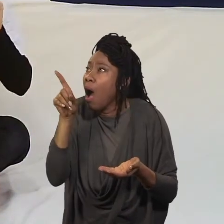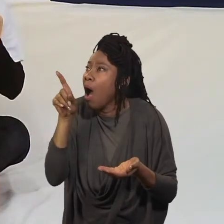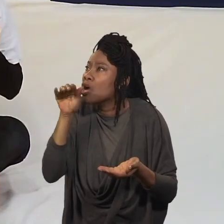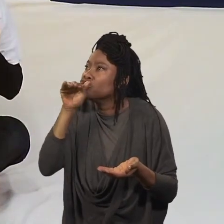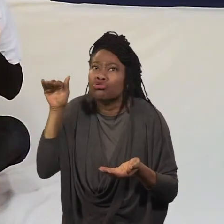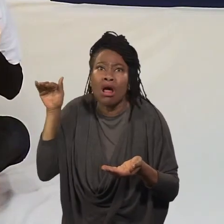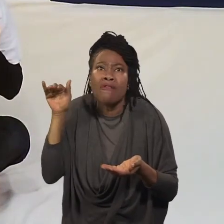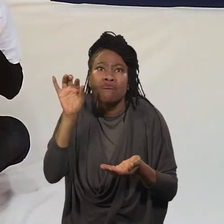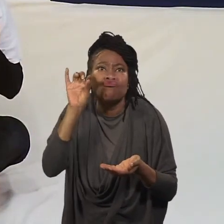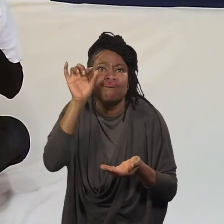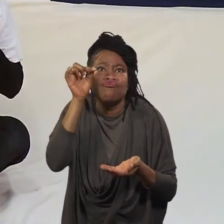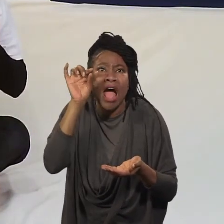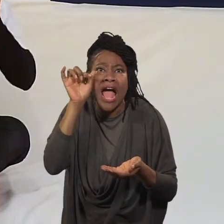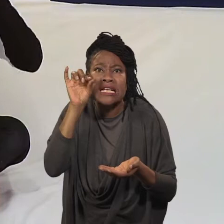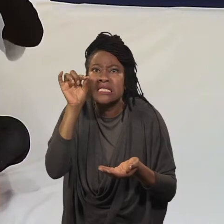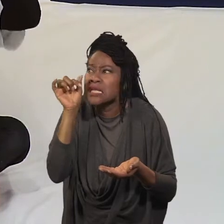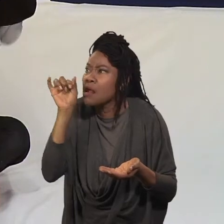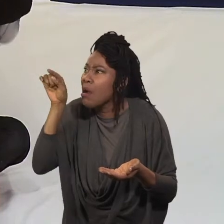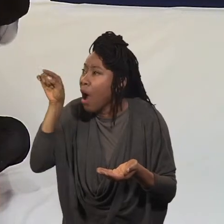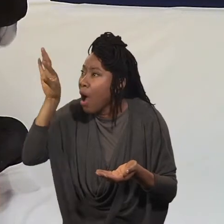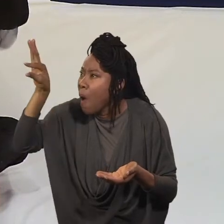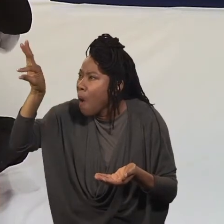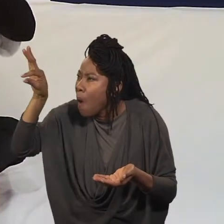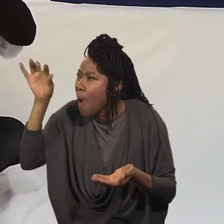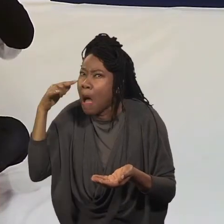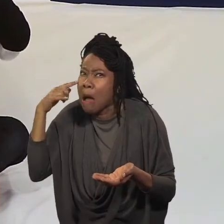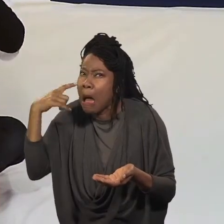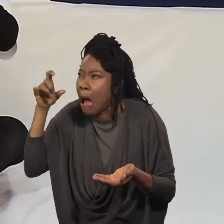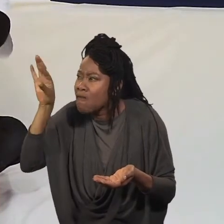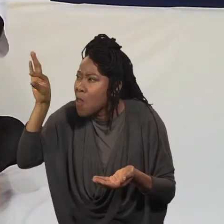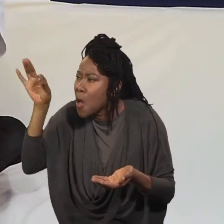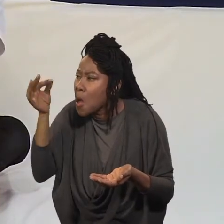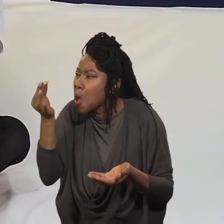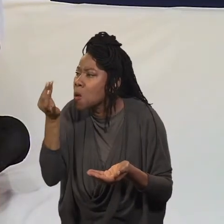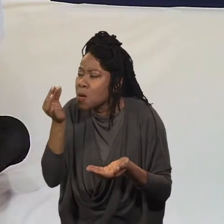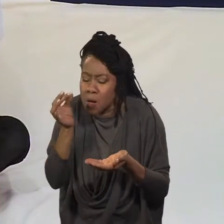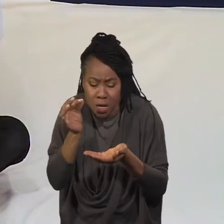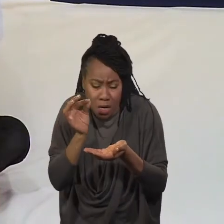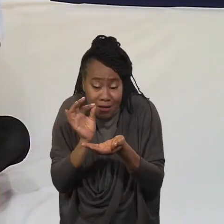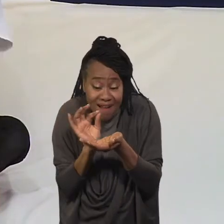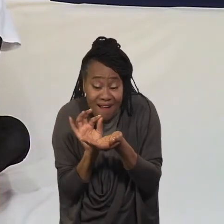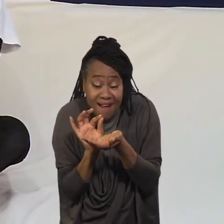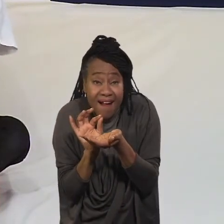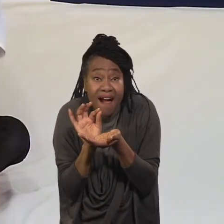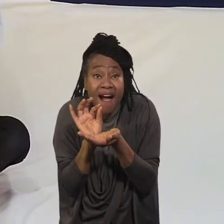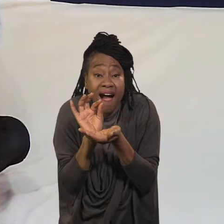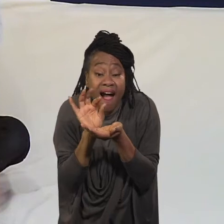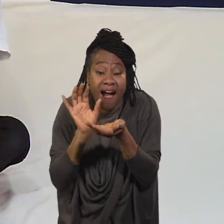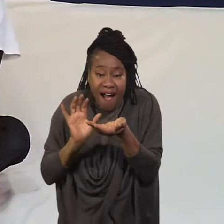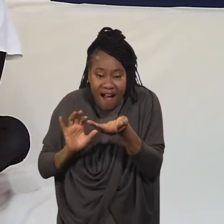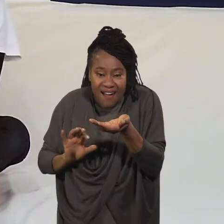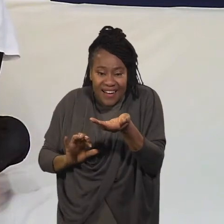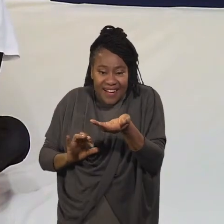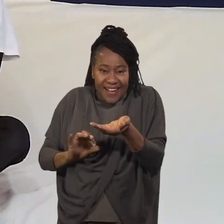on the shelf inside. He carefully picked it up and fed it to the robin with its